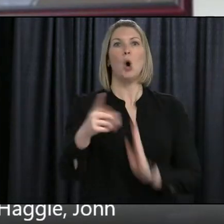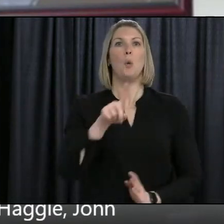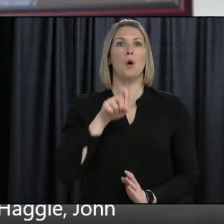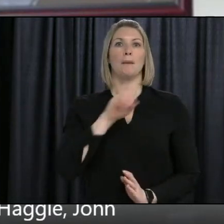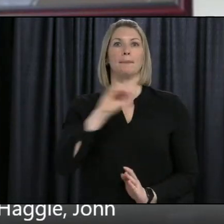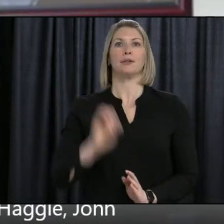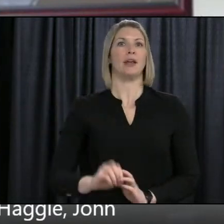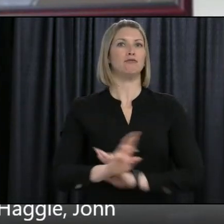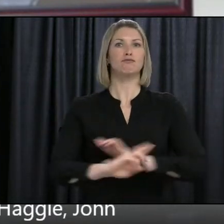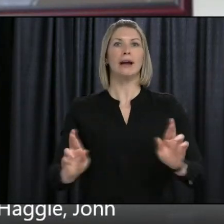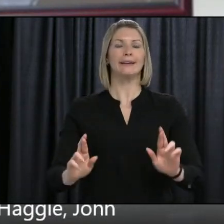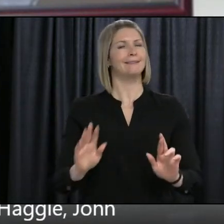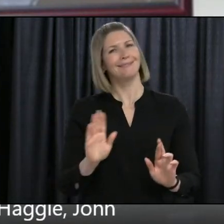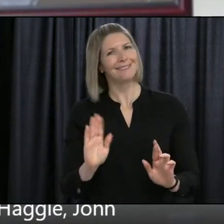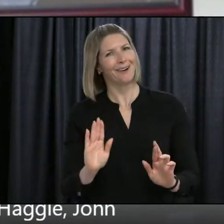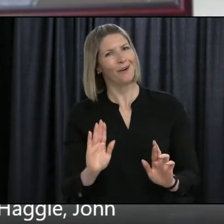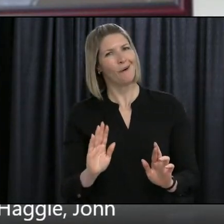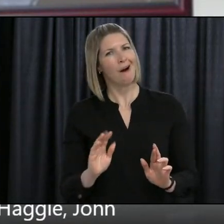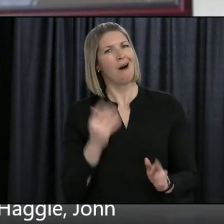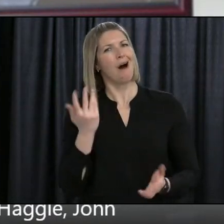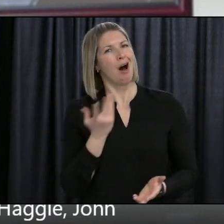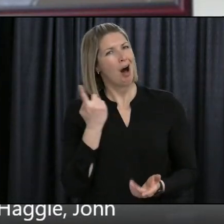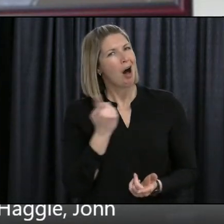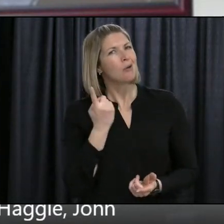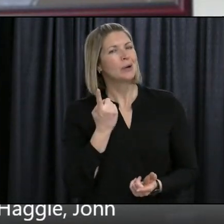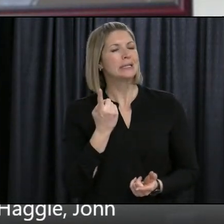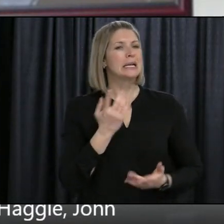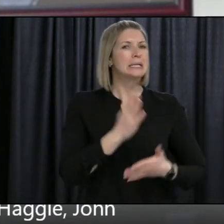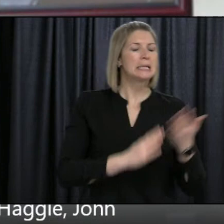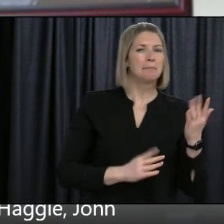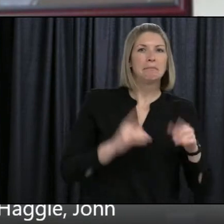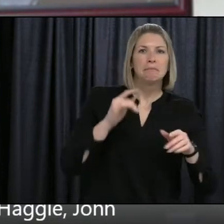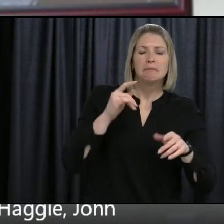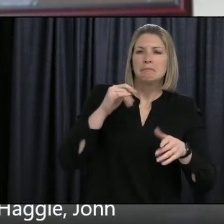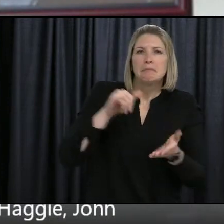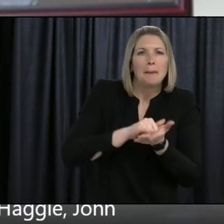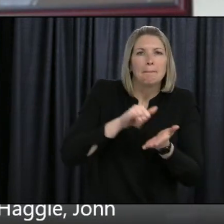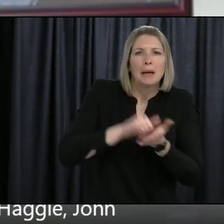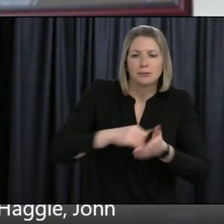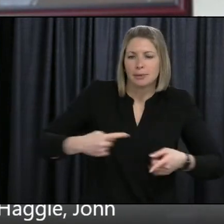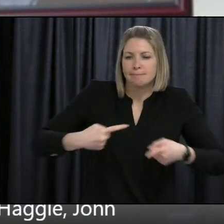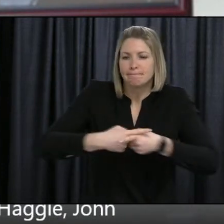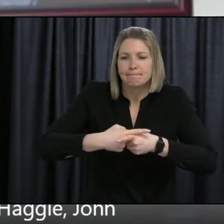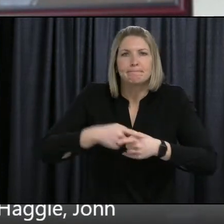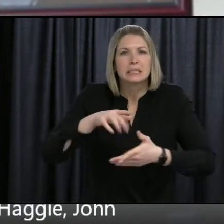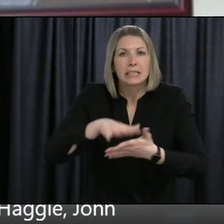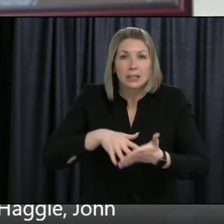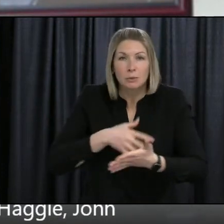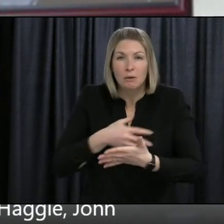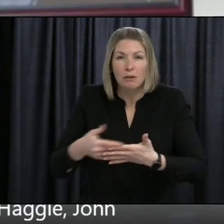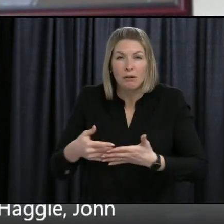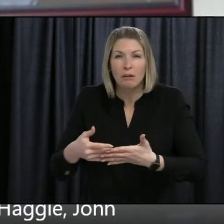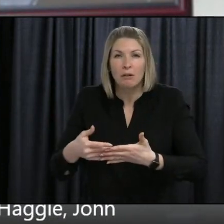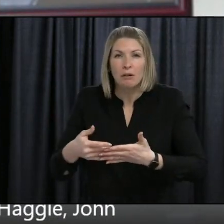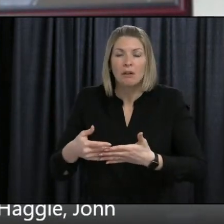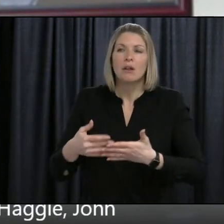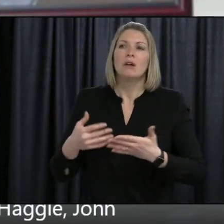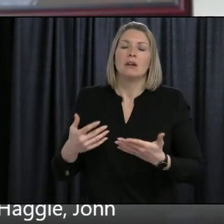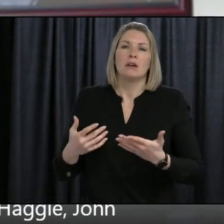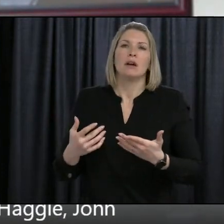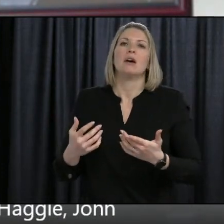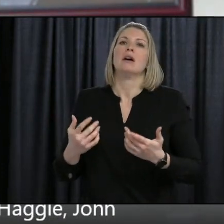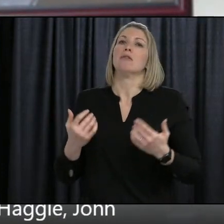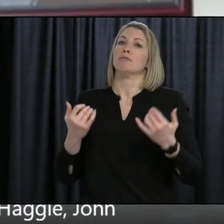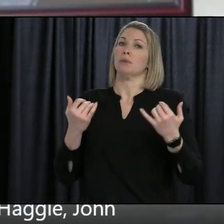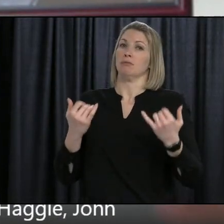many healthcare workers in what categories have been vaccinated. But a healthcare worker is not a healthcare worker in